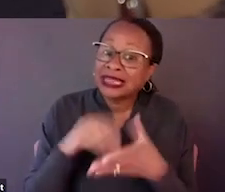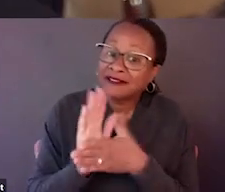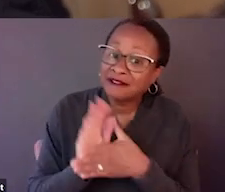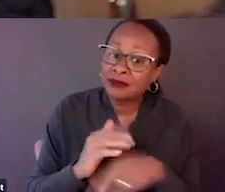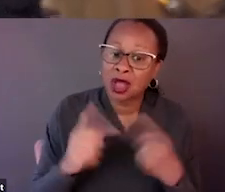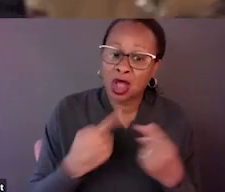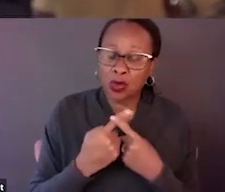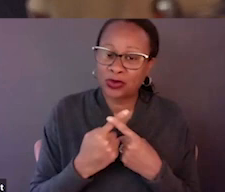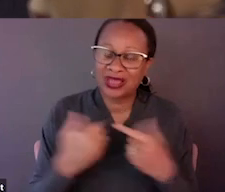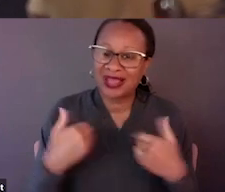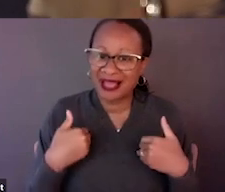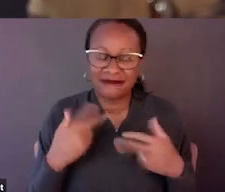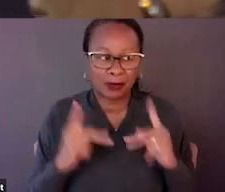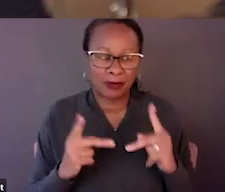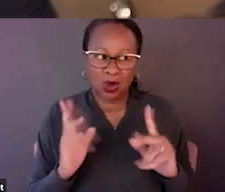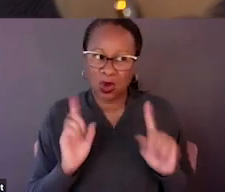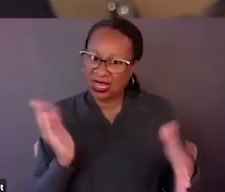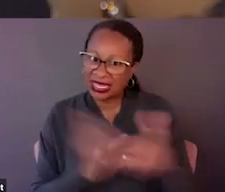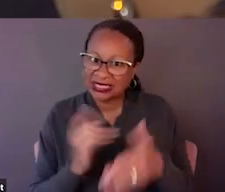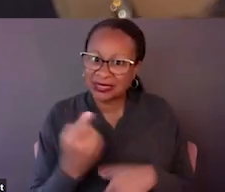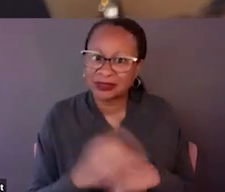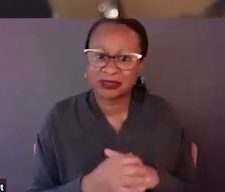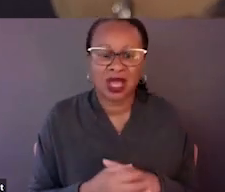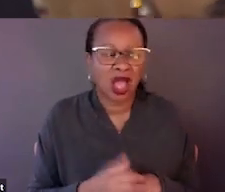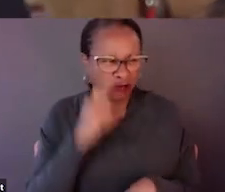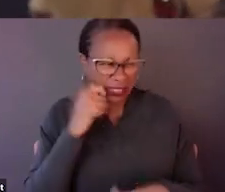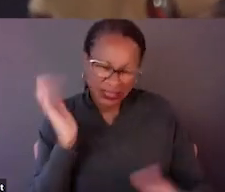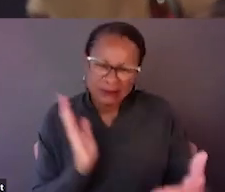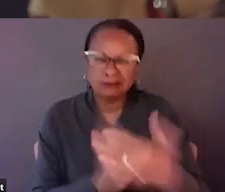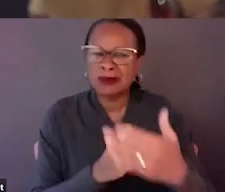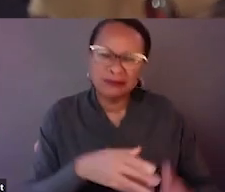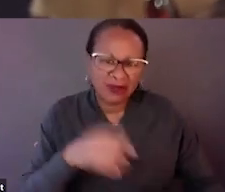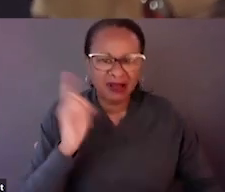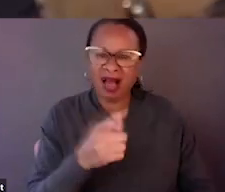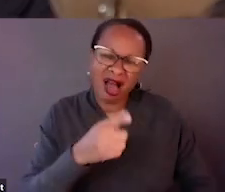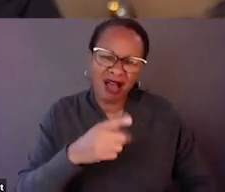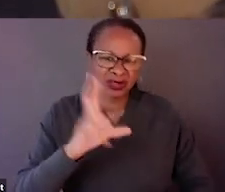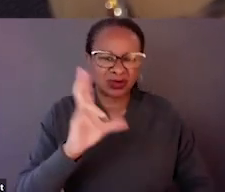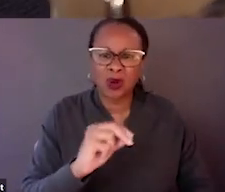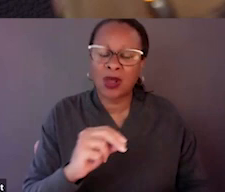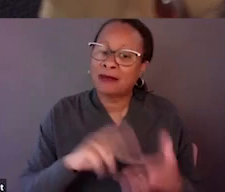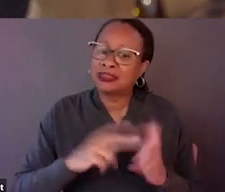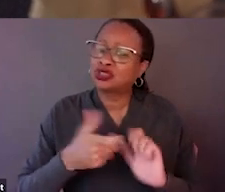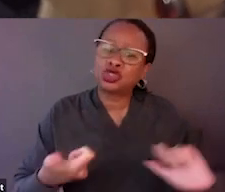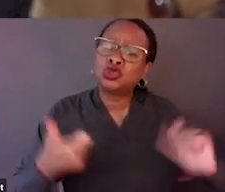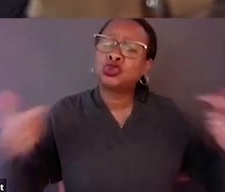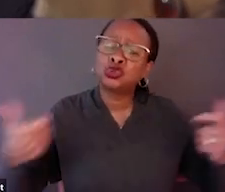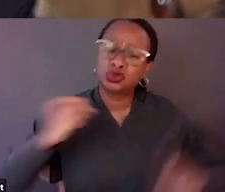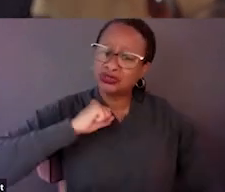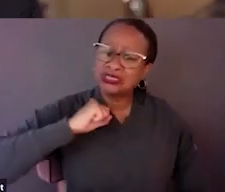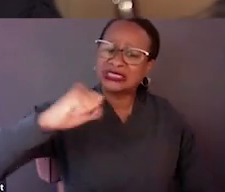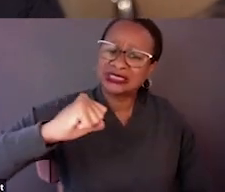a backlash, when there's a racist backlash, there's a huge resistance. Mm-hmm.